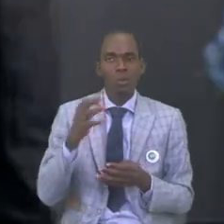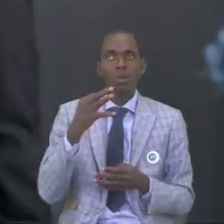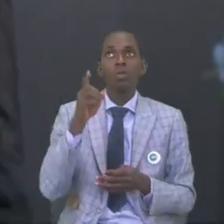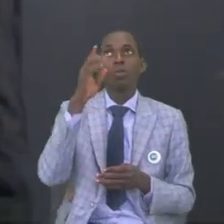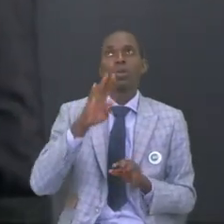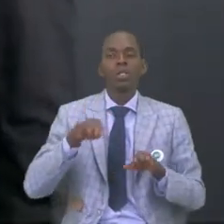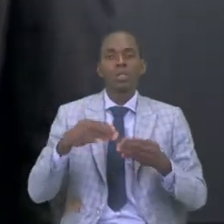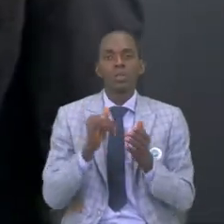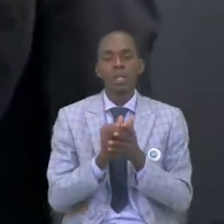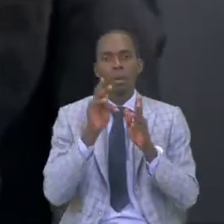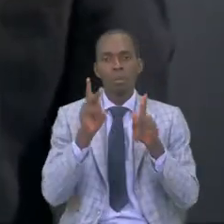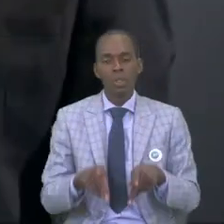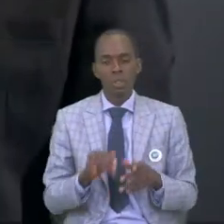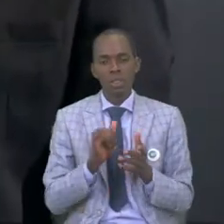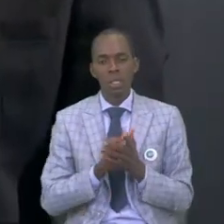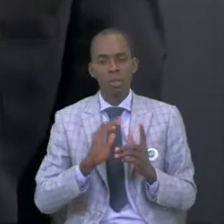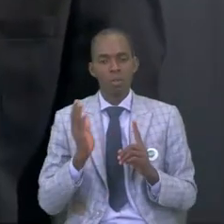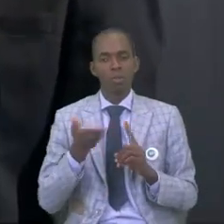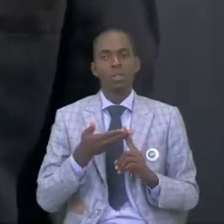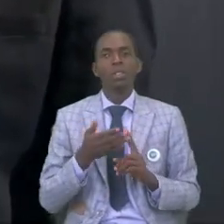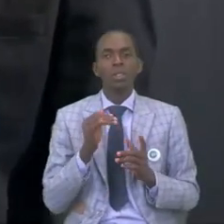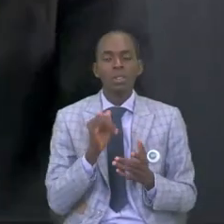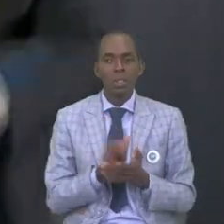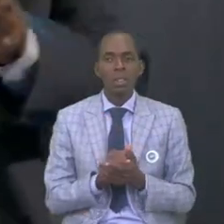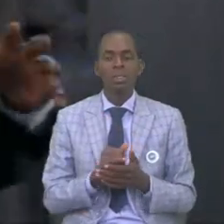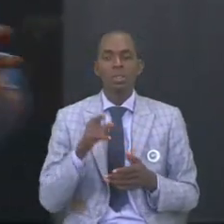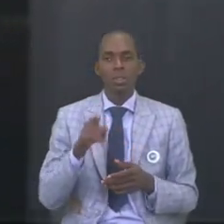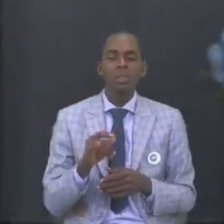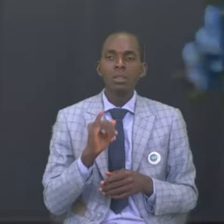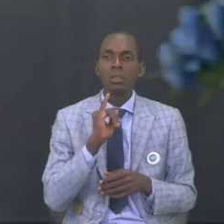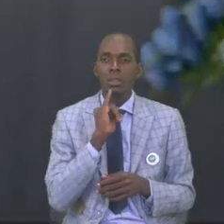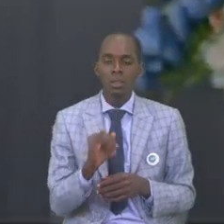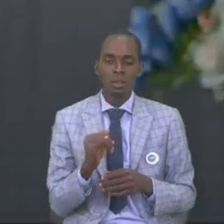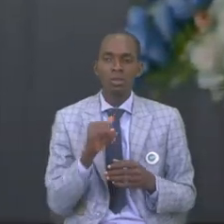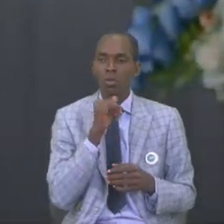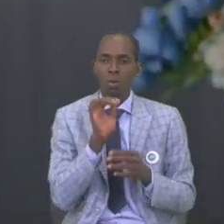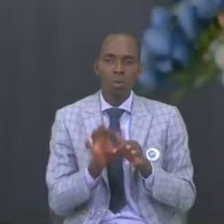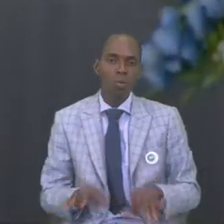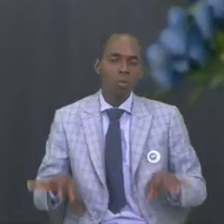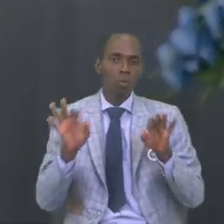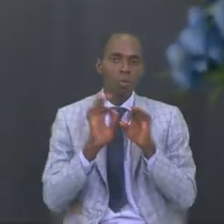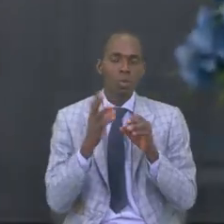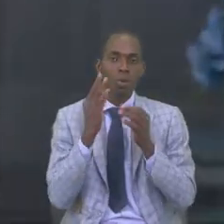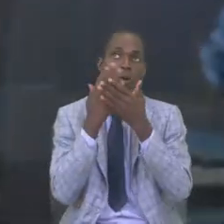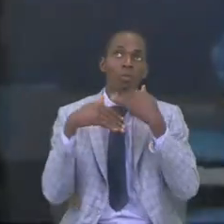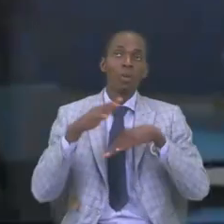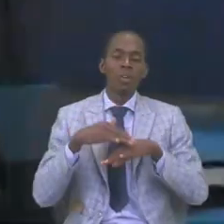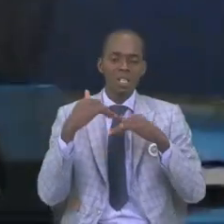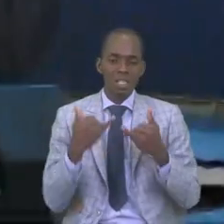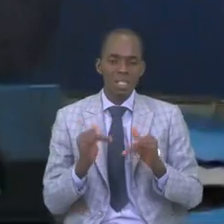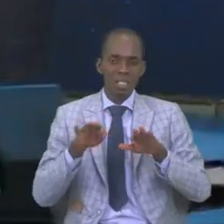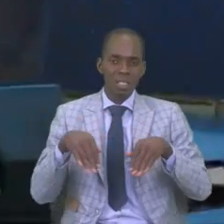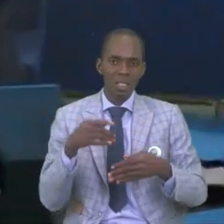of his past life that is not ready and worthy of heaven. And then he gives him the heart to confess.